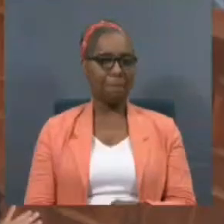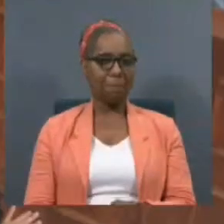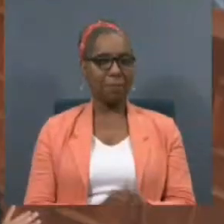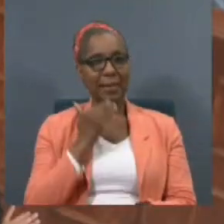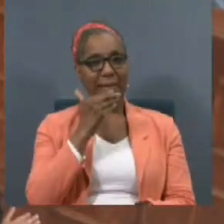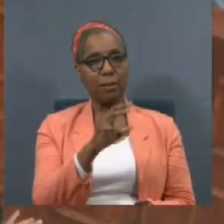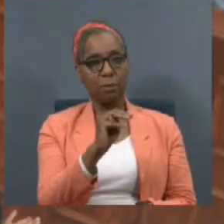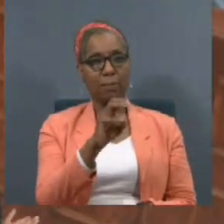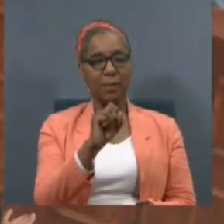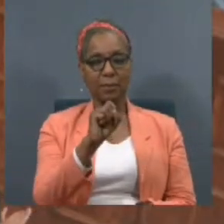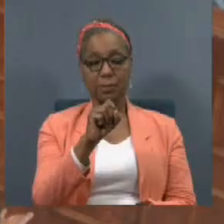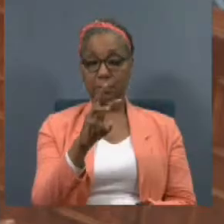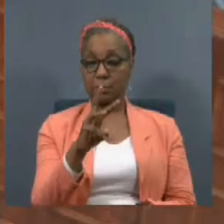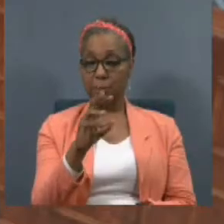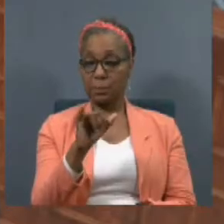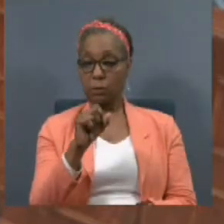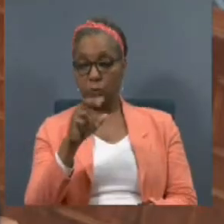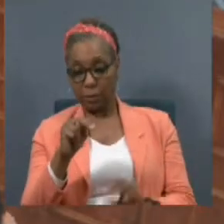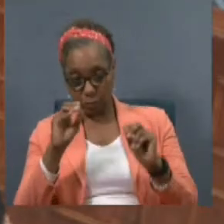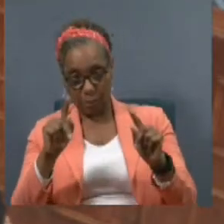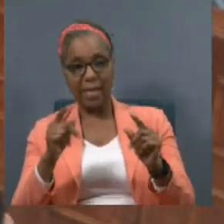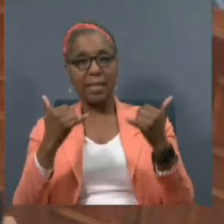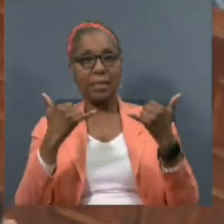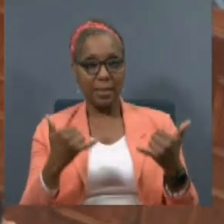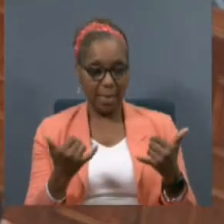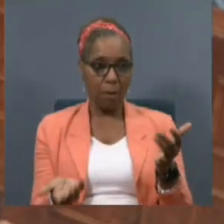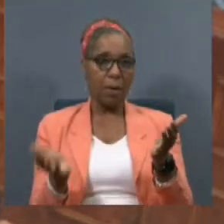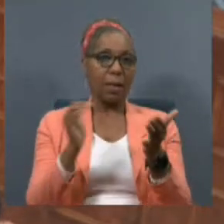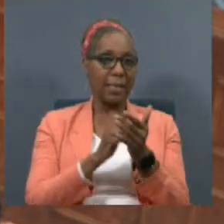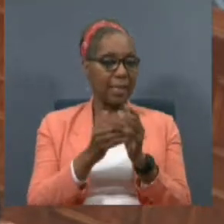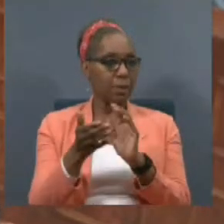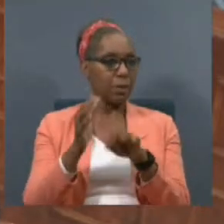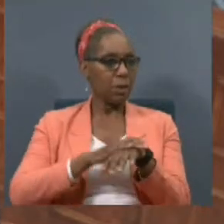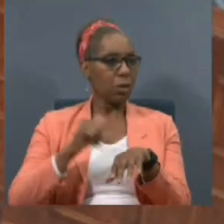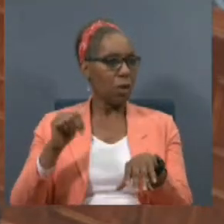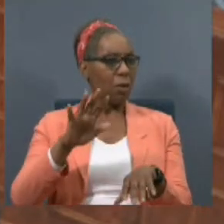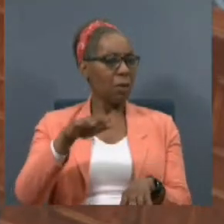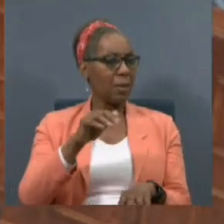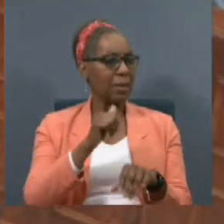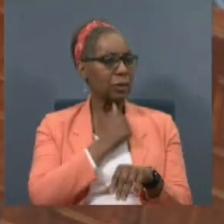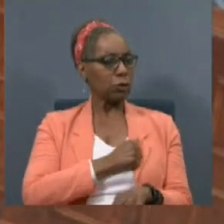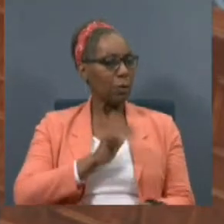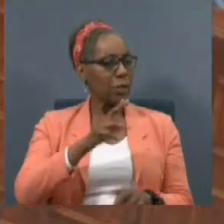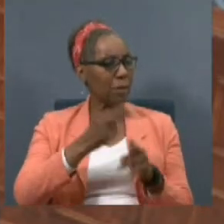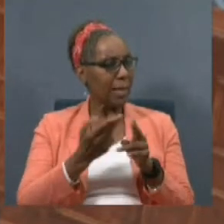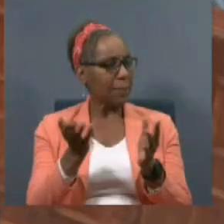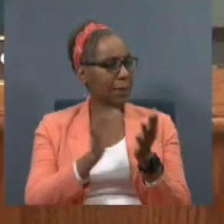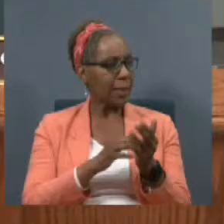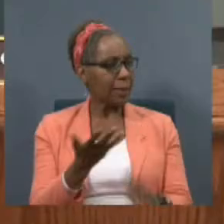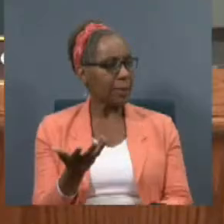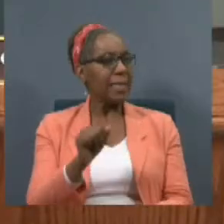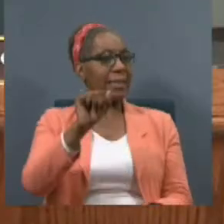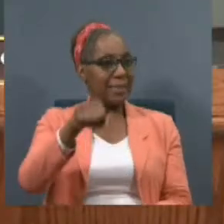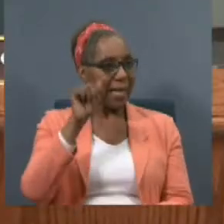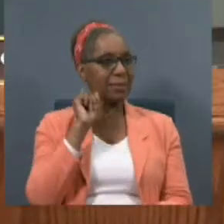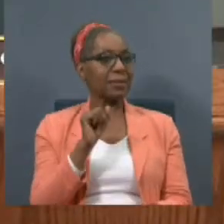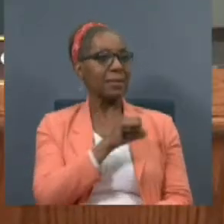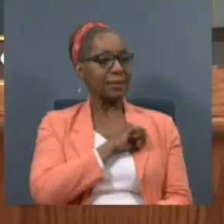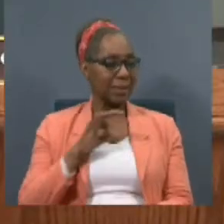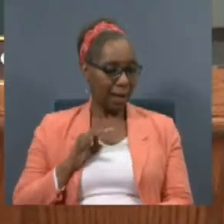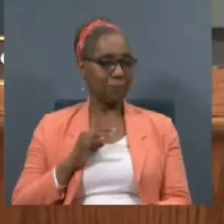Thank you, Ms. Wilson. And I want to bring back up, I'm sorry, give me your name again. Yes,